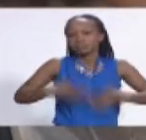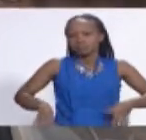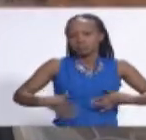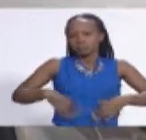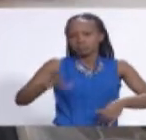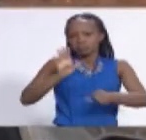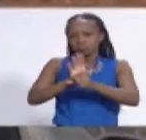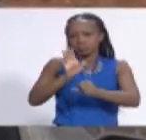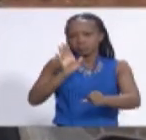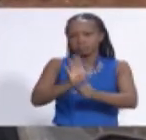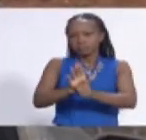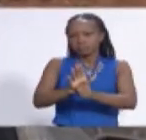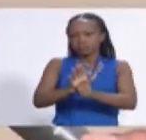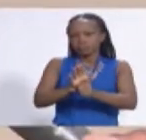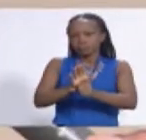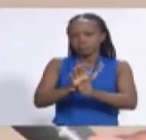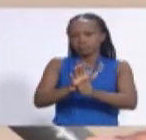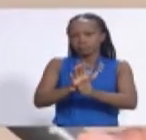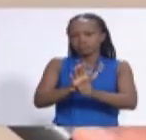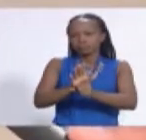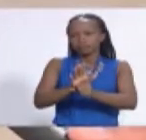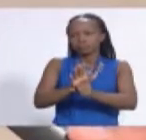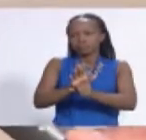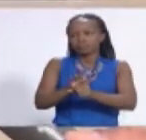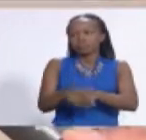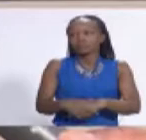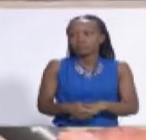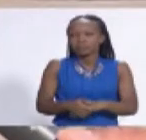be asymptomatic.